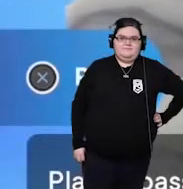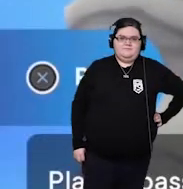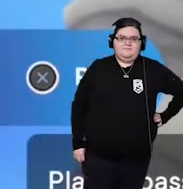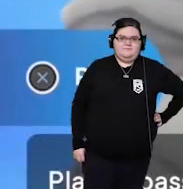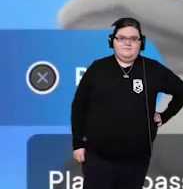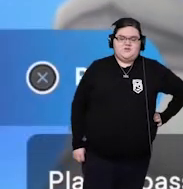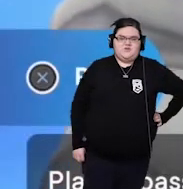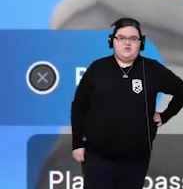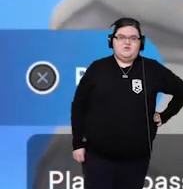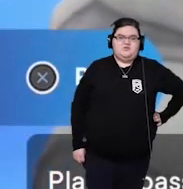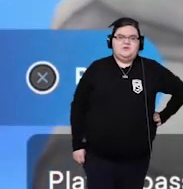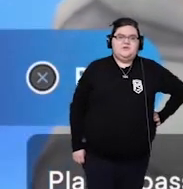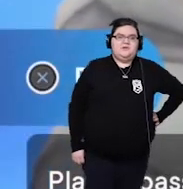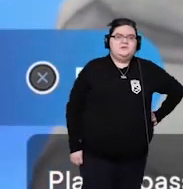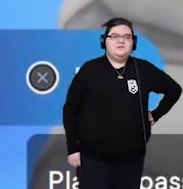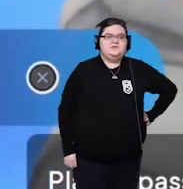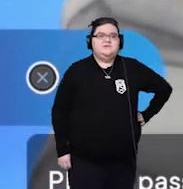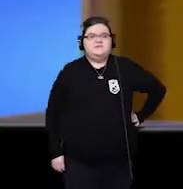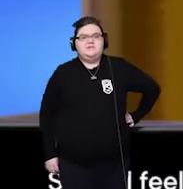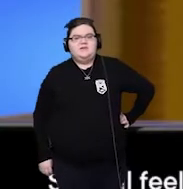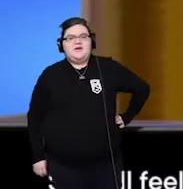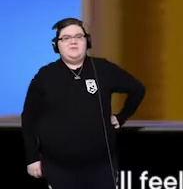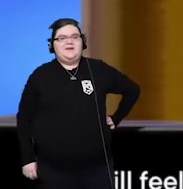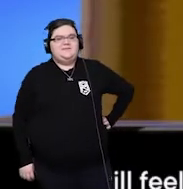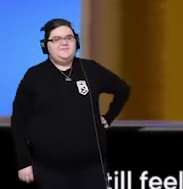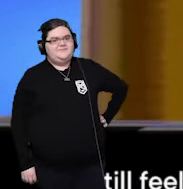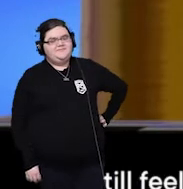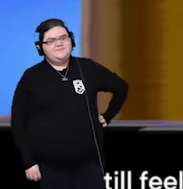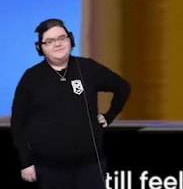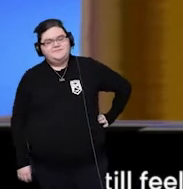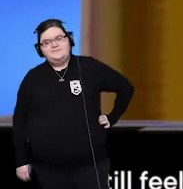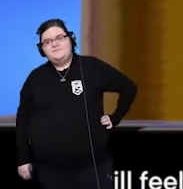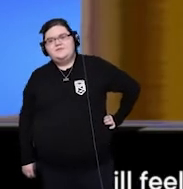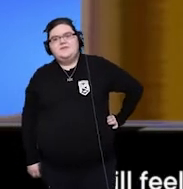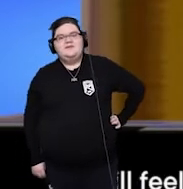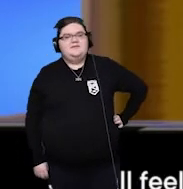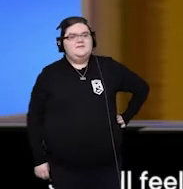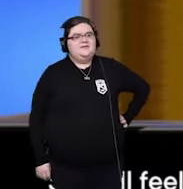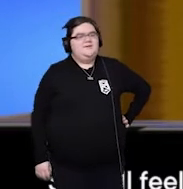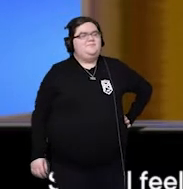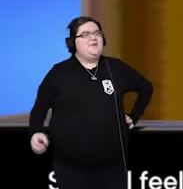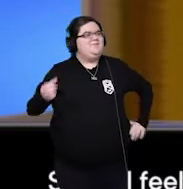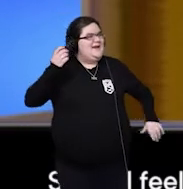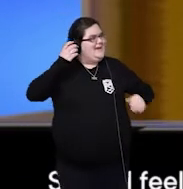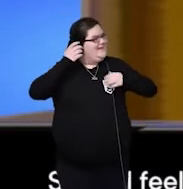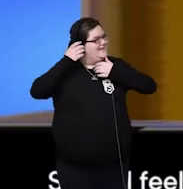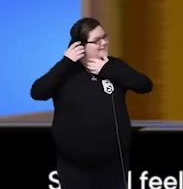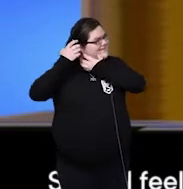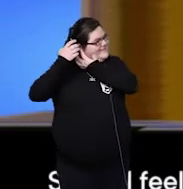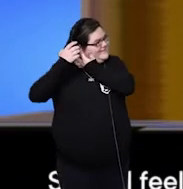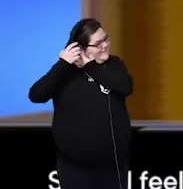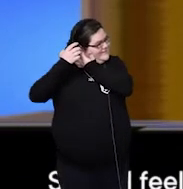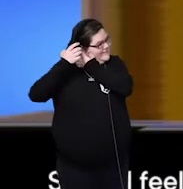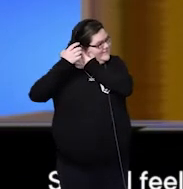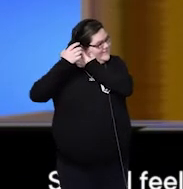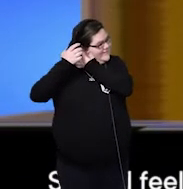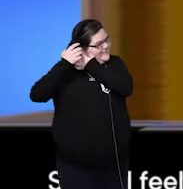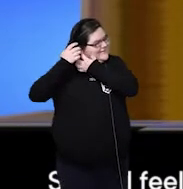later. Yeah. True. Play it, fuck it, play. Yeah, play. We're making a video, press play. Yeah, press play.